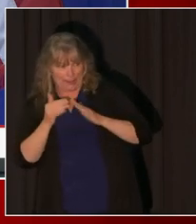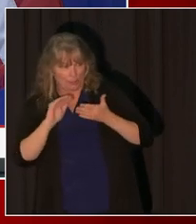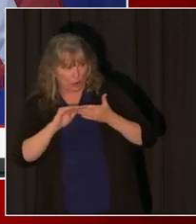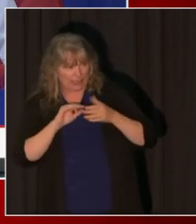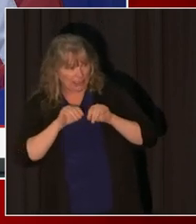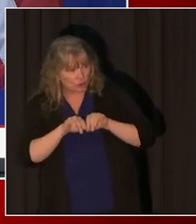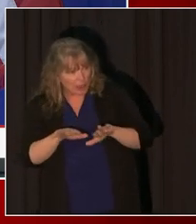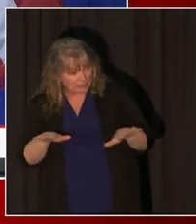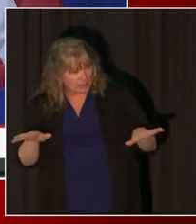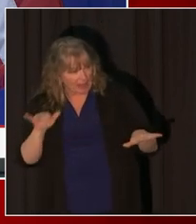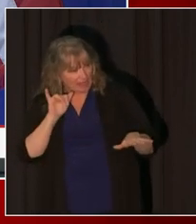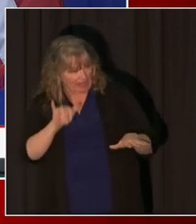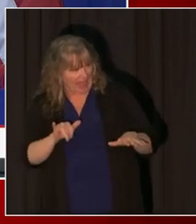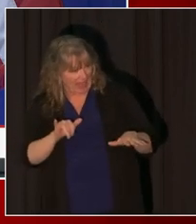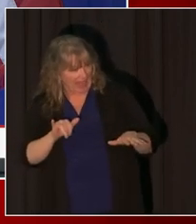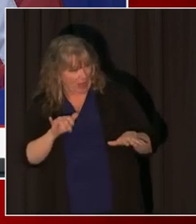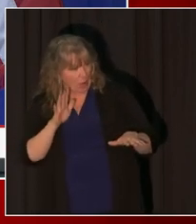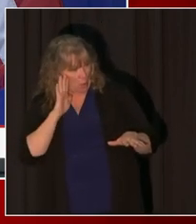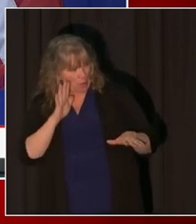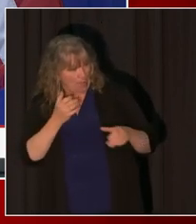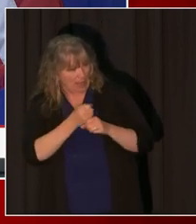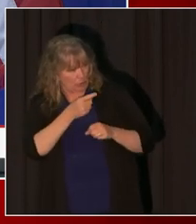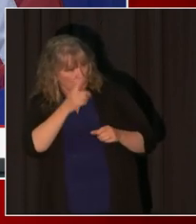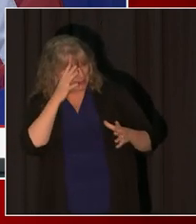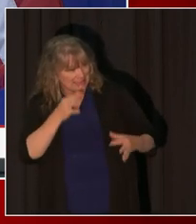safely. Yes.